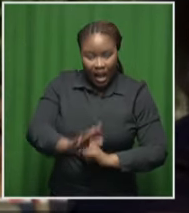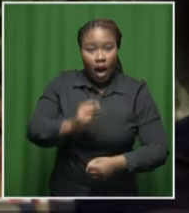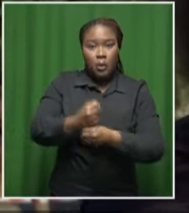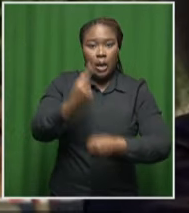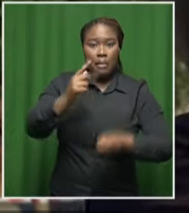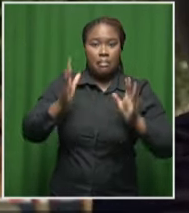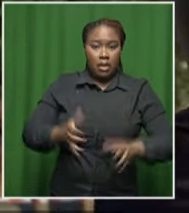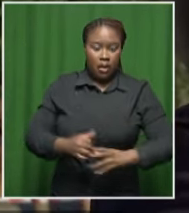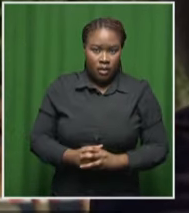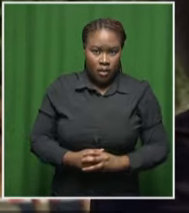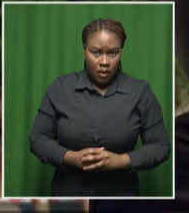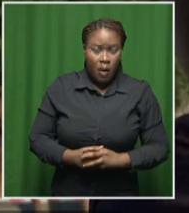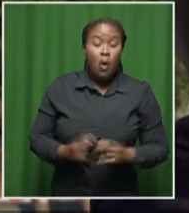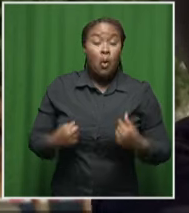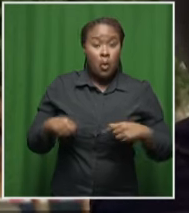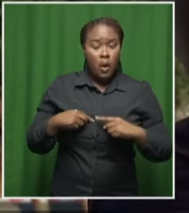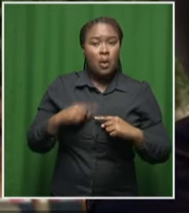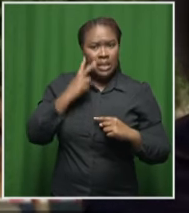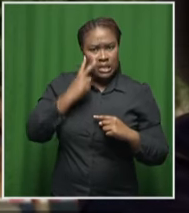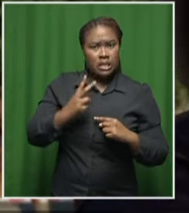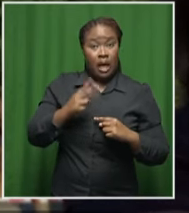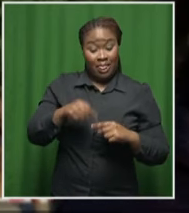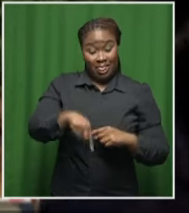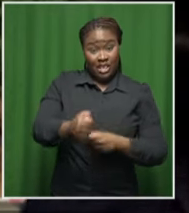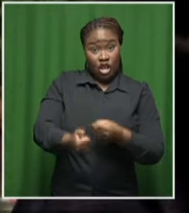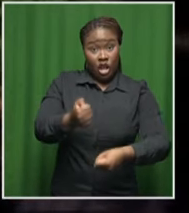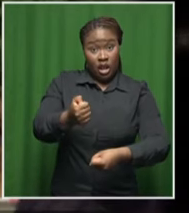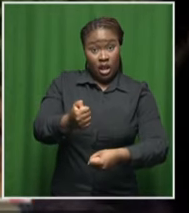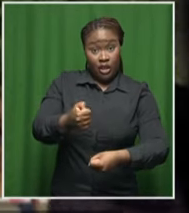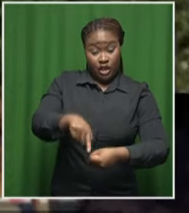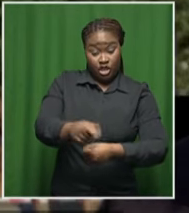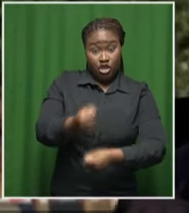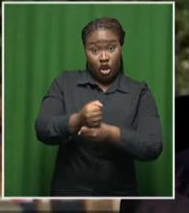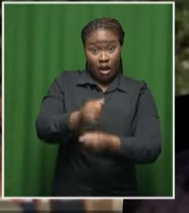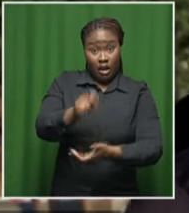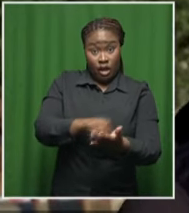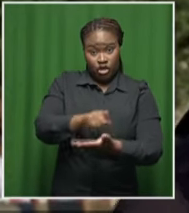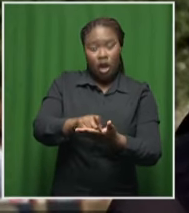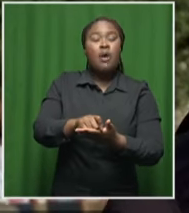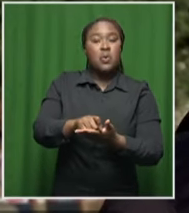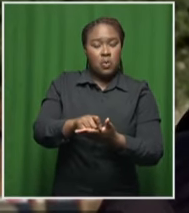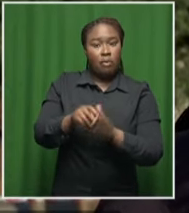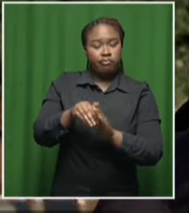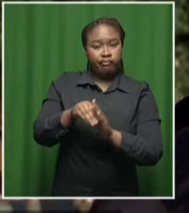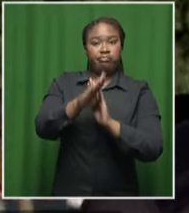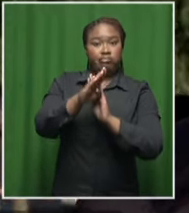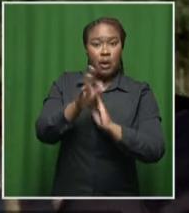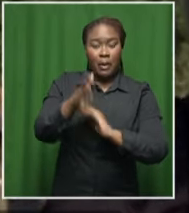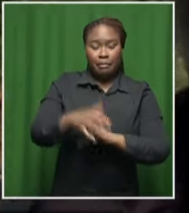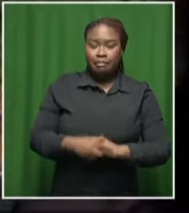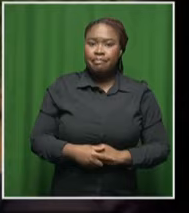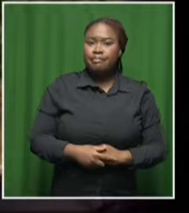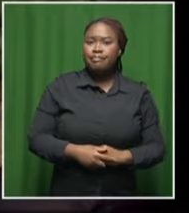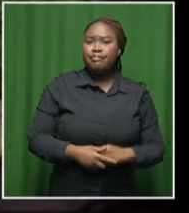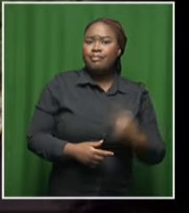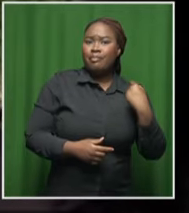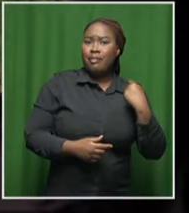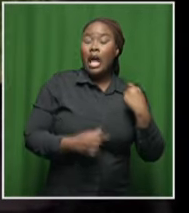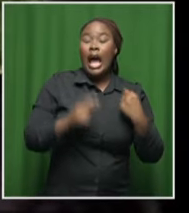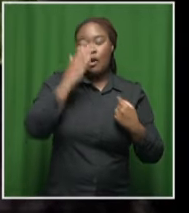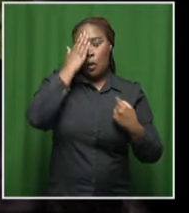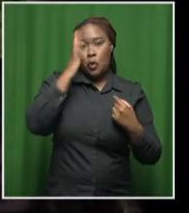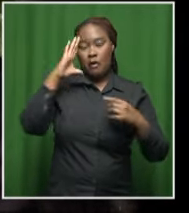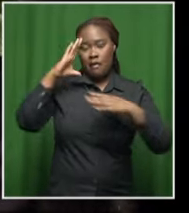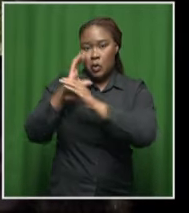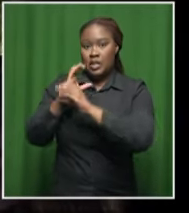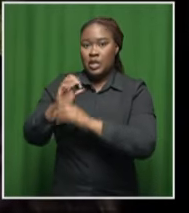will see the positive growth in this election. In 2019, I know you like to focus on 2021, but in 2019,